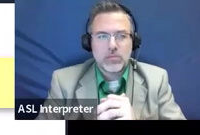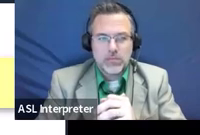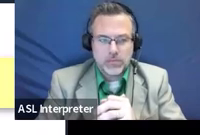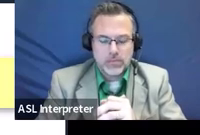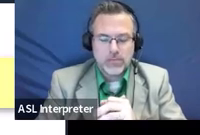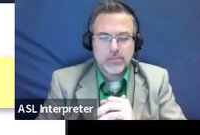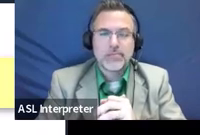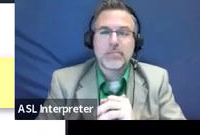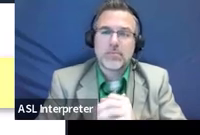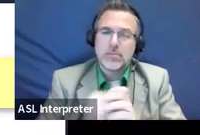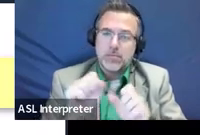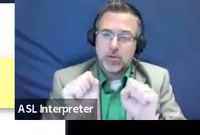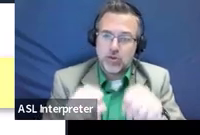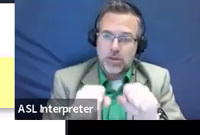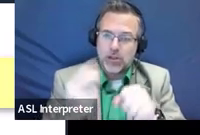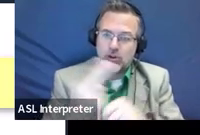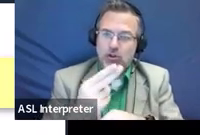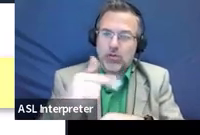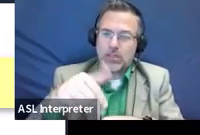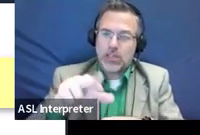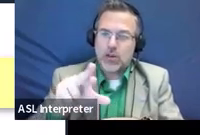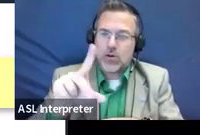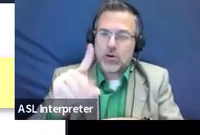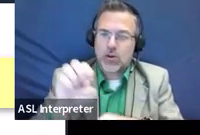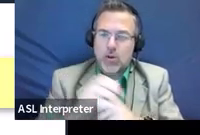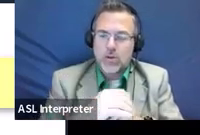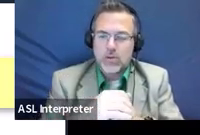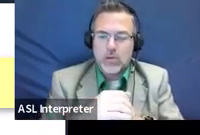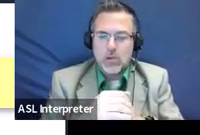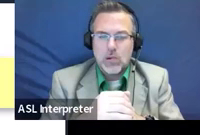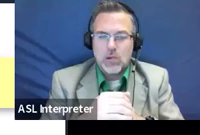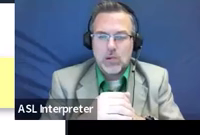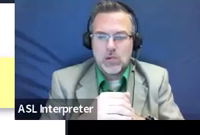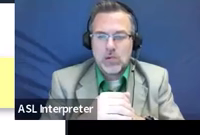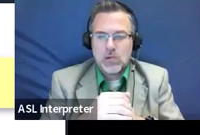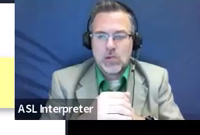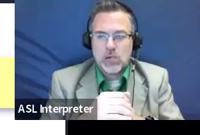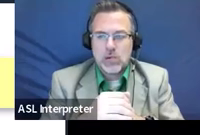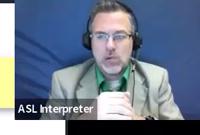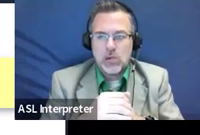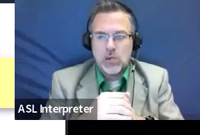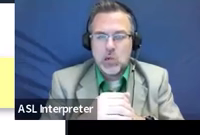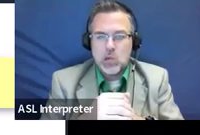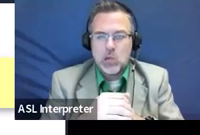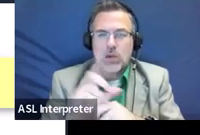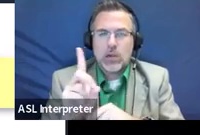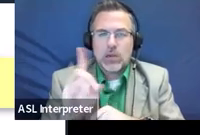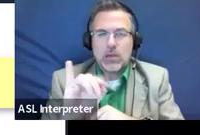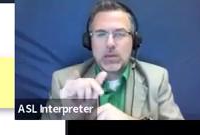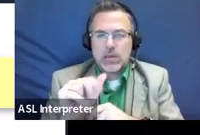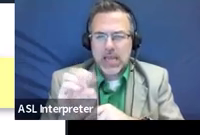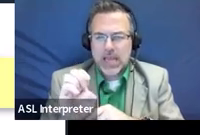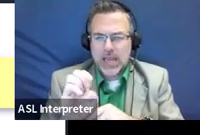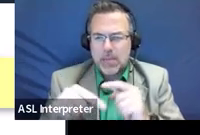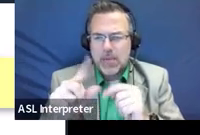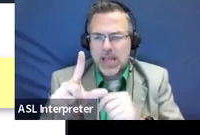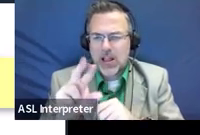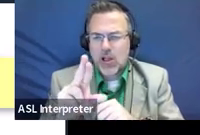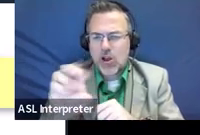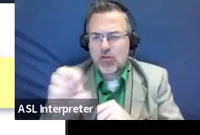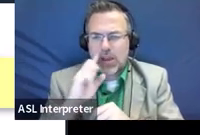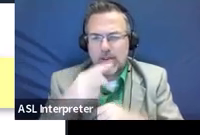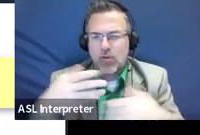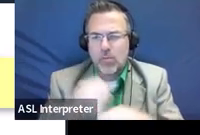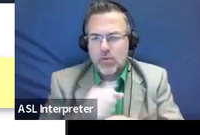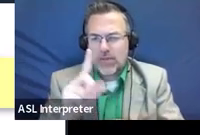code if you need it. Carly, you've got one question in the chat. Just, I don't want you to miss that, from Diana about the LRE for abbreviated